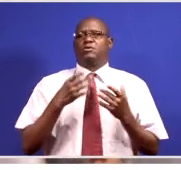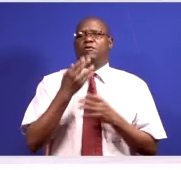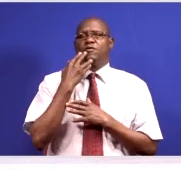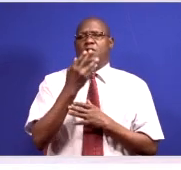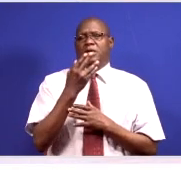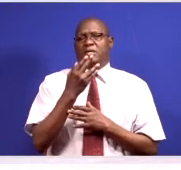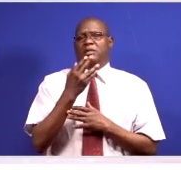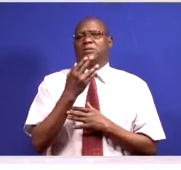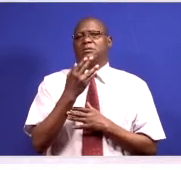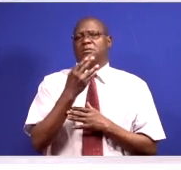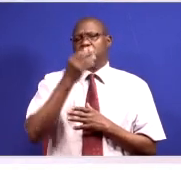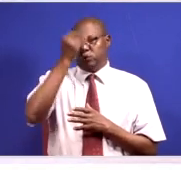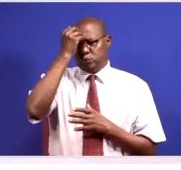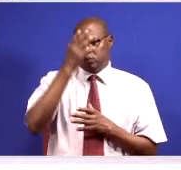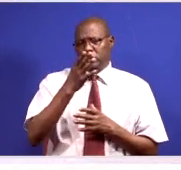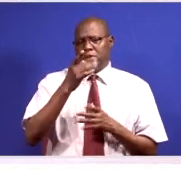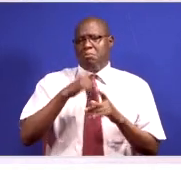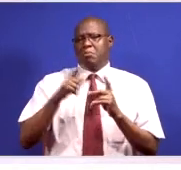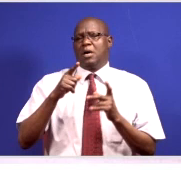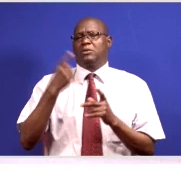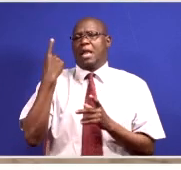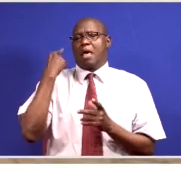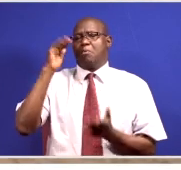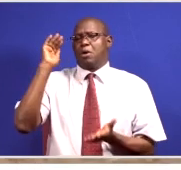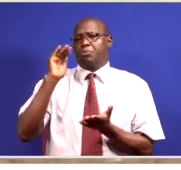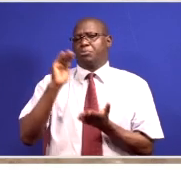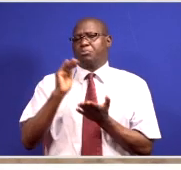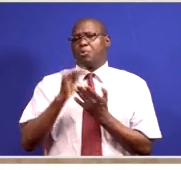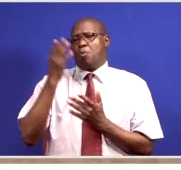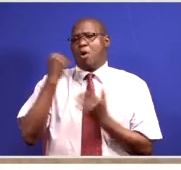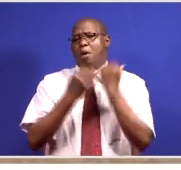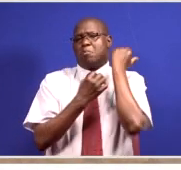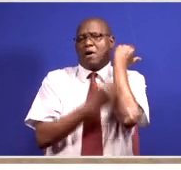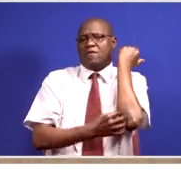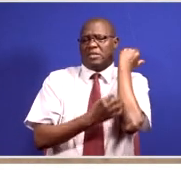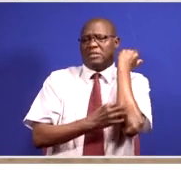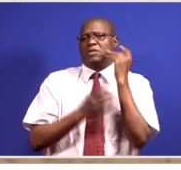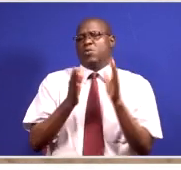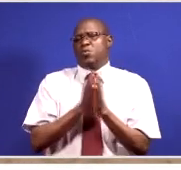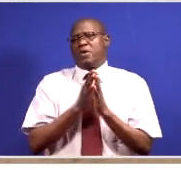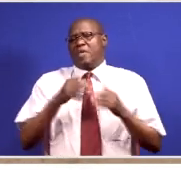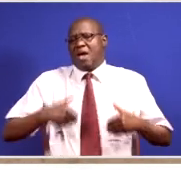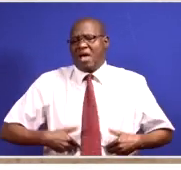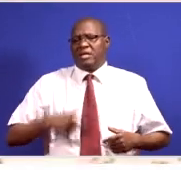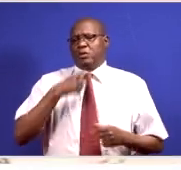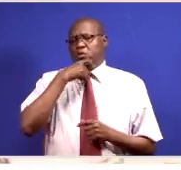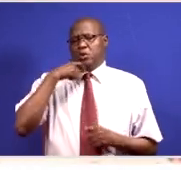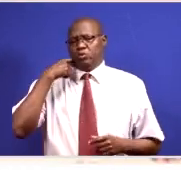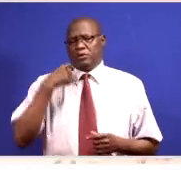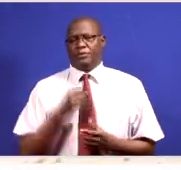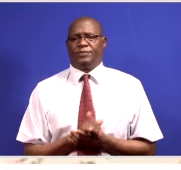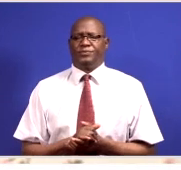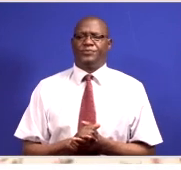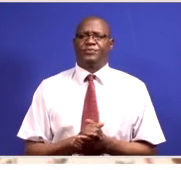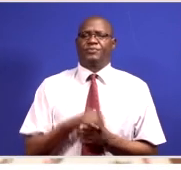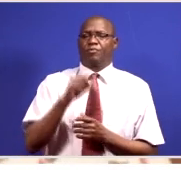pupils, but the number is reducing due to drought and poverty as families concentrate on searching for food. Kiangalia mwanzo huko eneo la